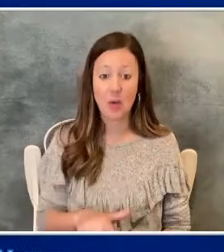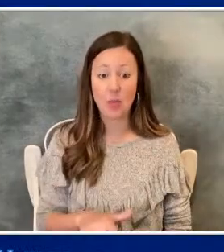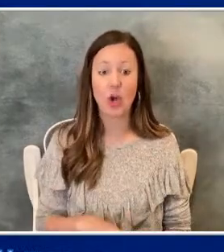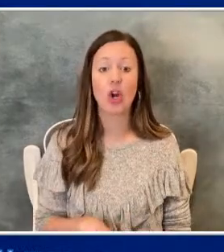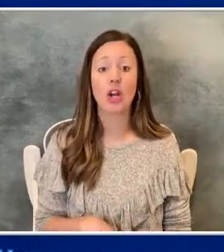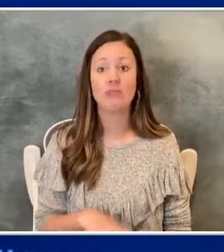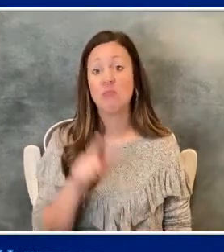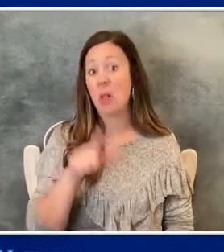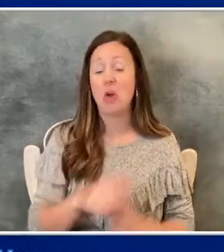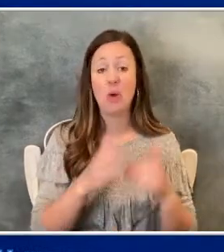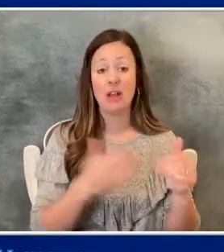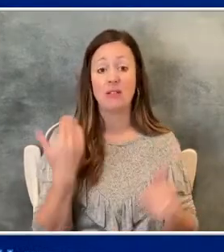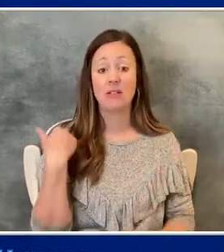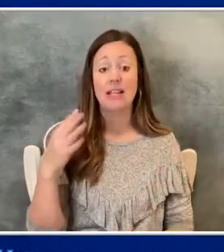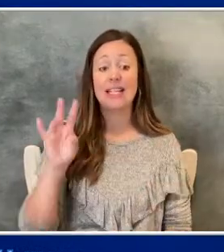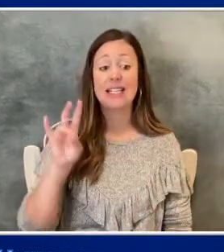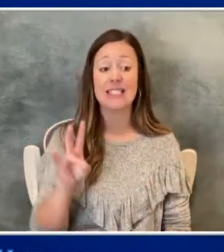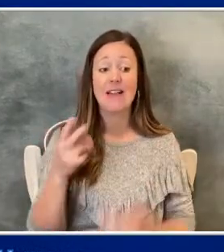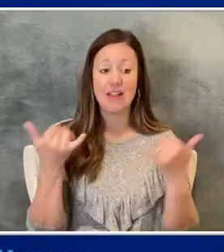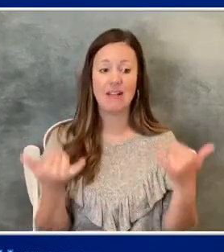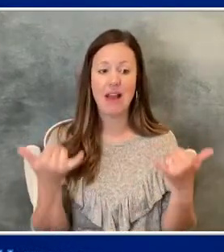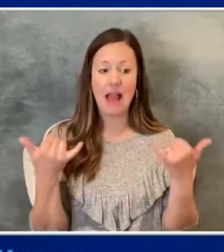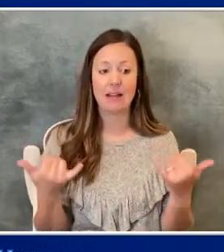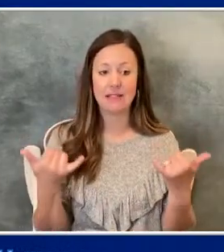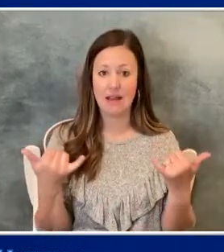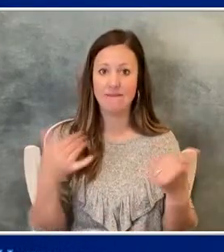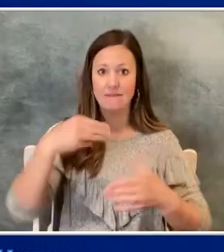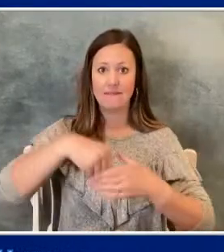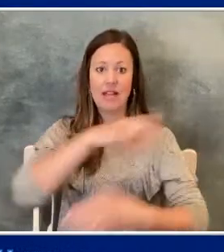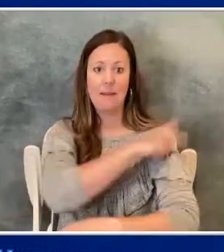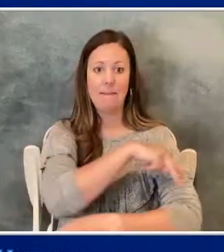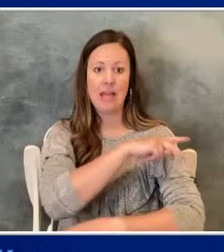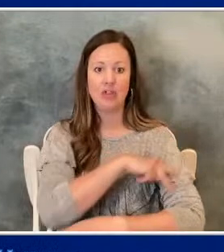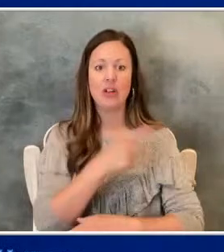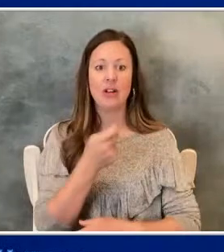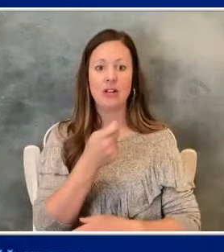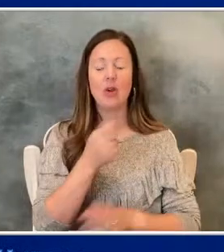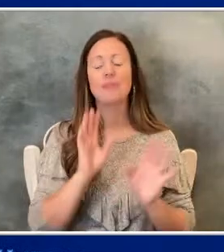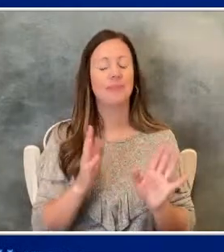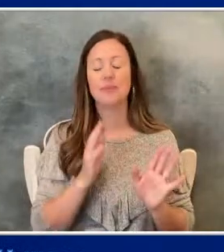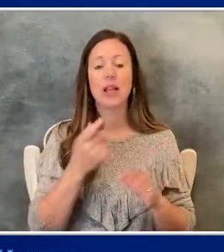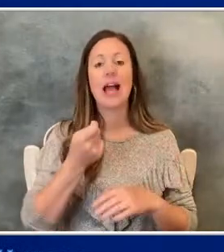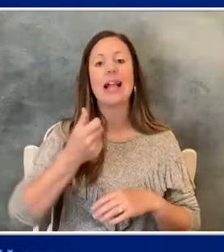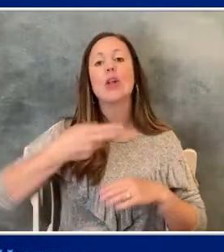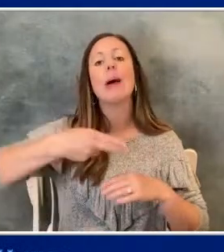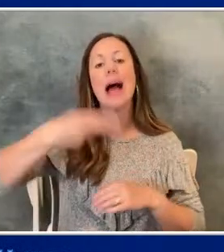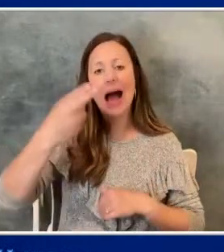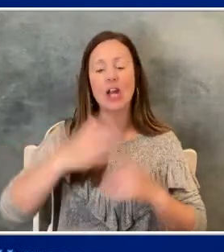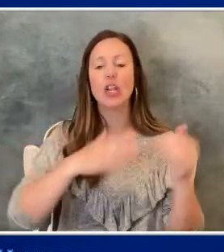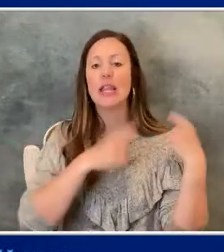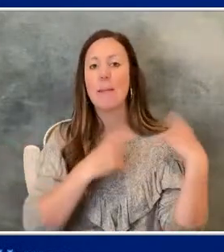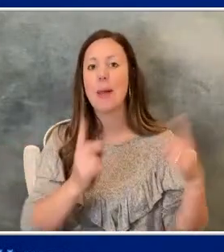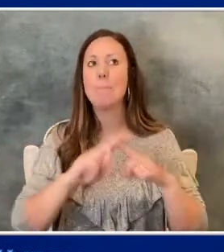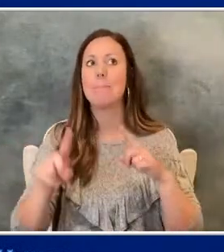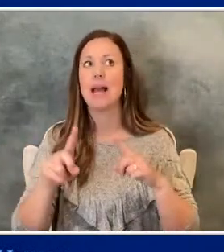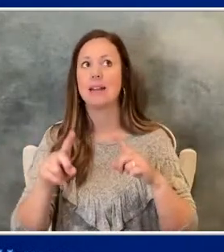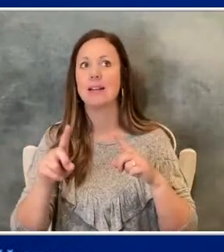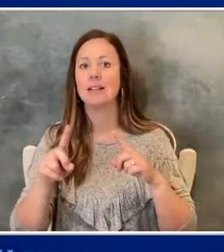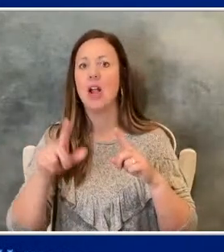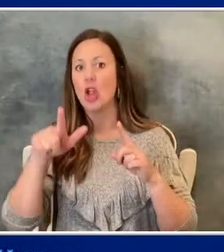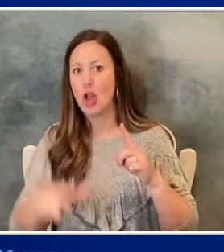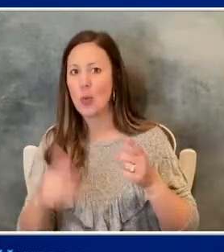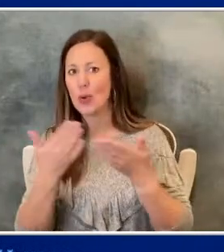been. 7 active inpatients. Sorry, a little bit higher than they have been, but lower overall. So 7 active inpatients. And again, we have